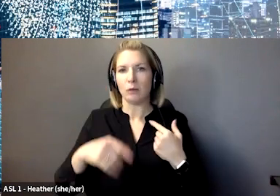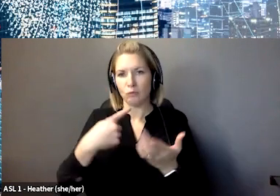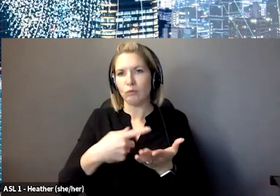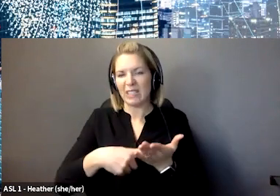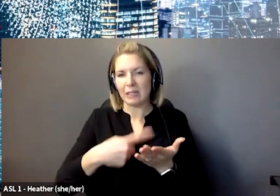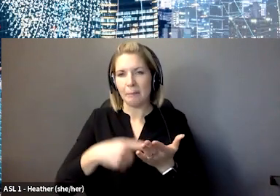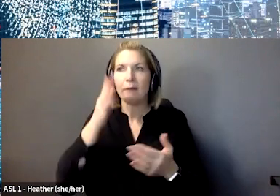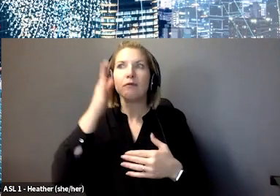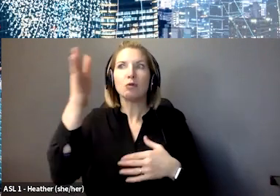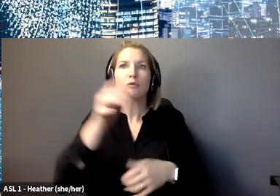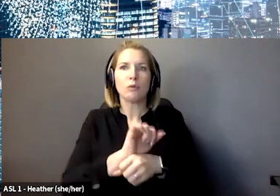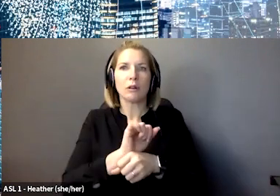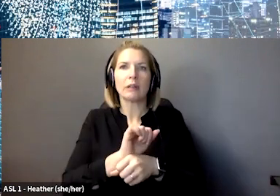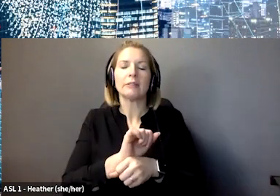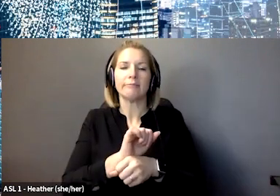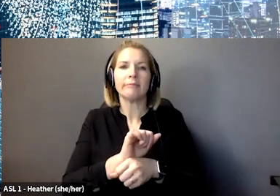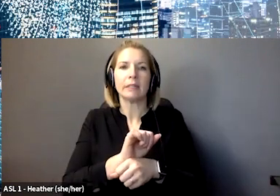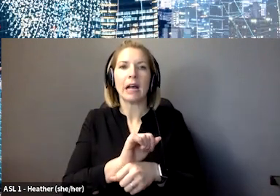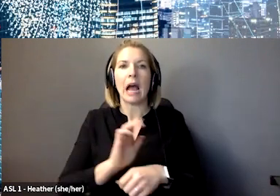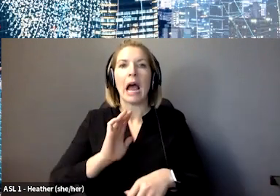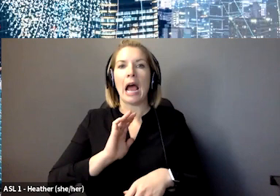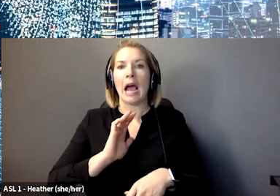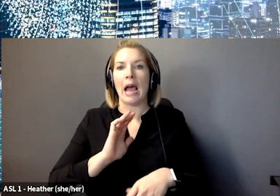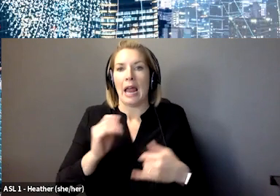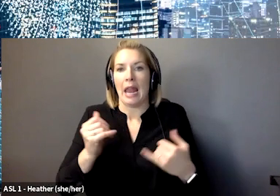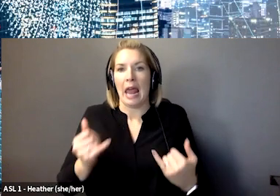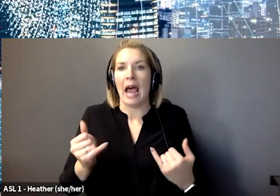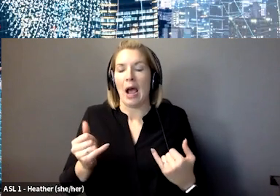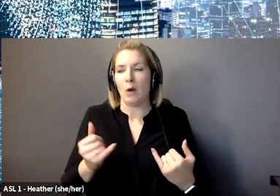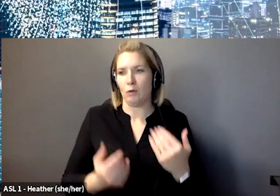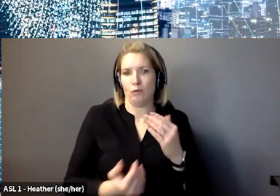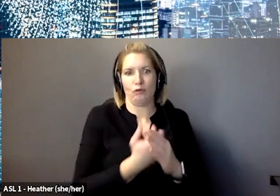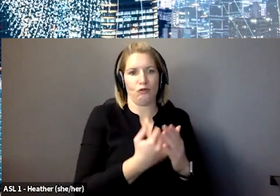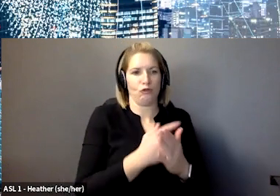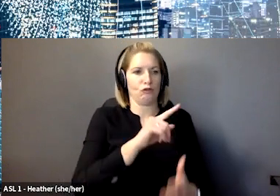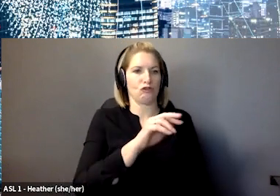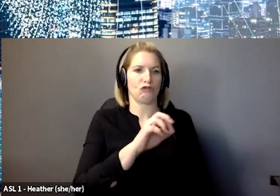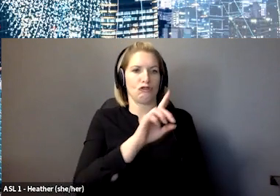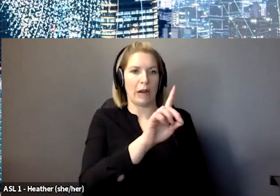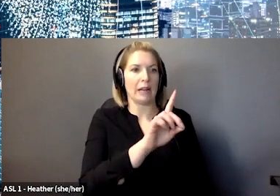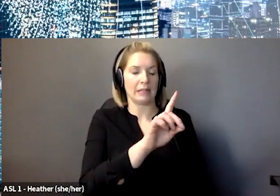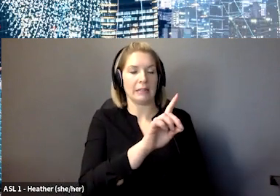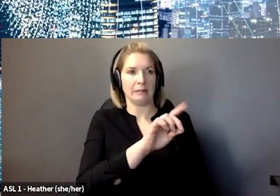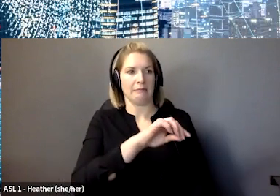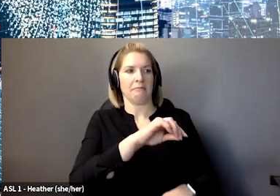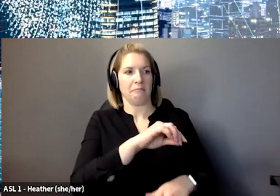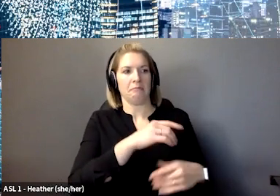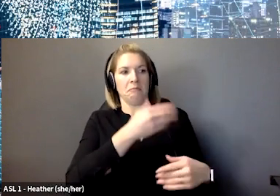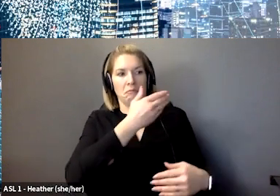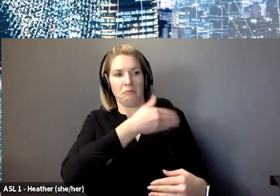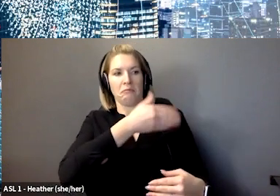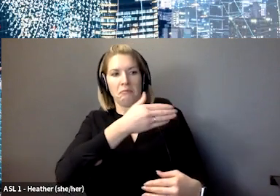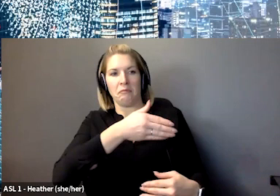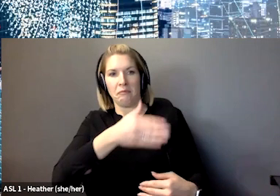Trends in the future of work are occurring on top of ongoing changes that we've already experienced over the last 10 years, and